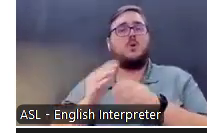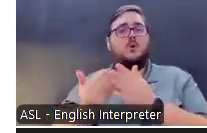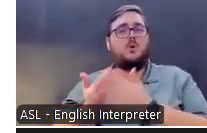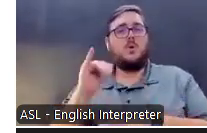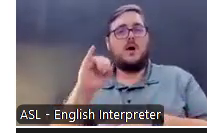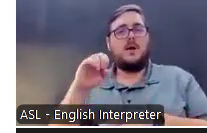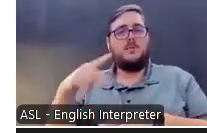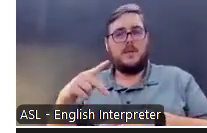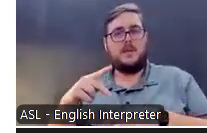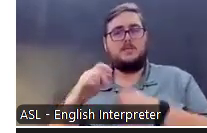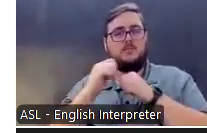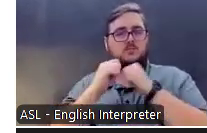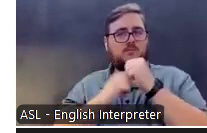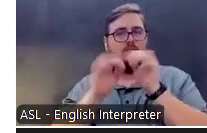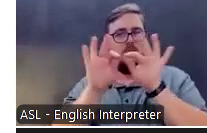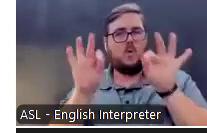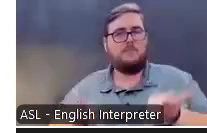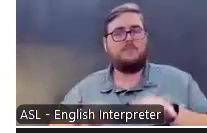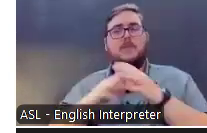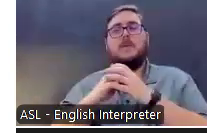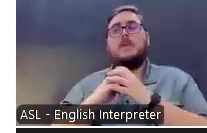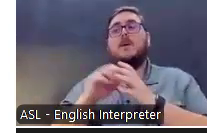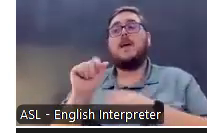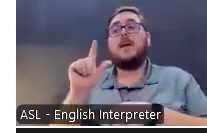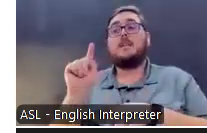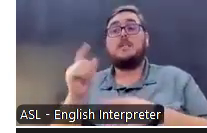be found in the student's goals. It could be a